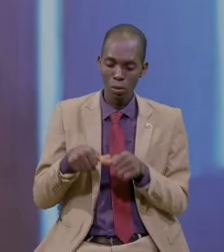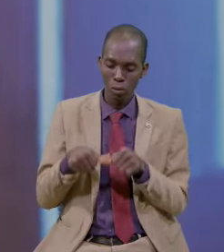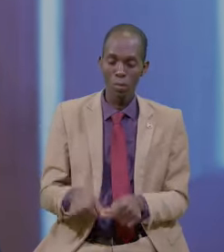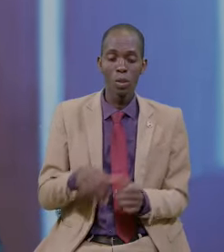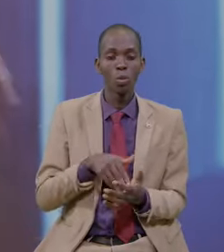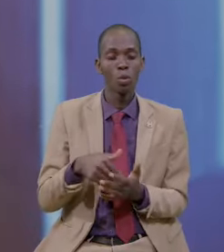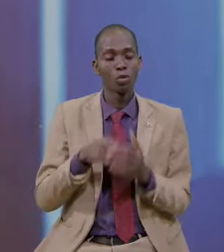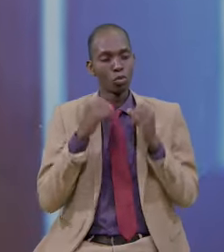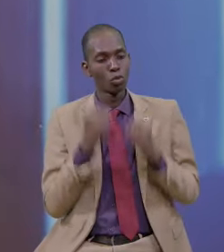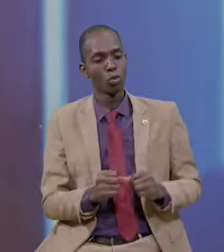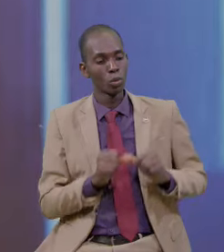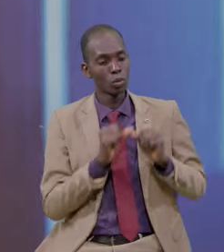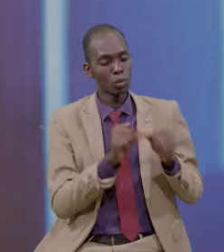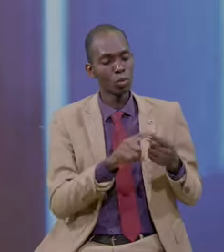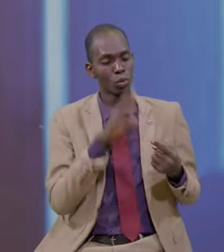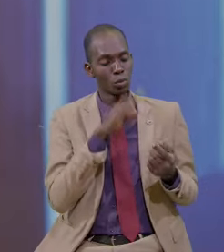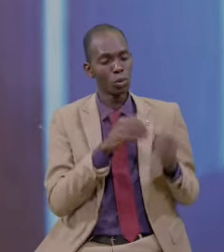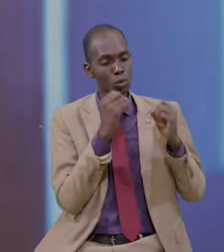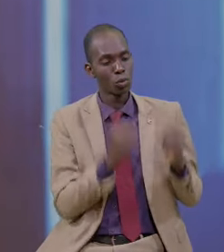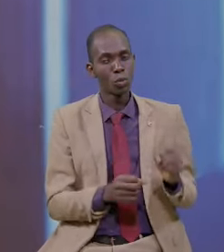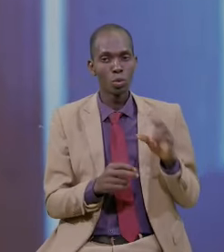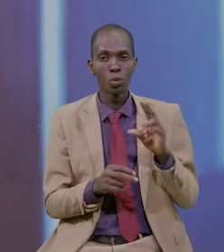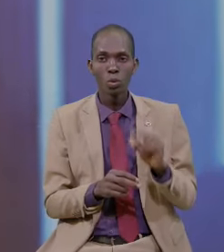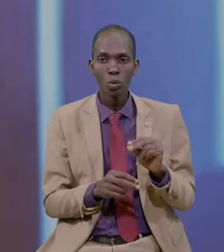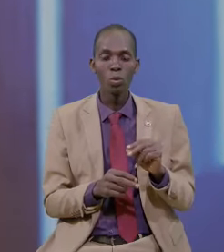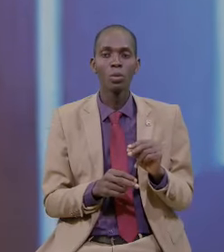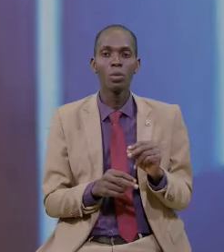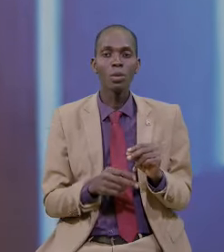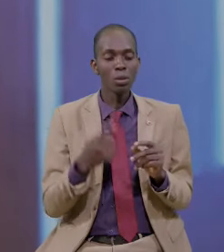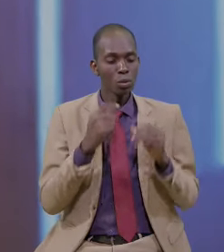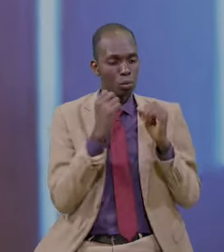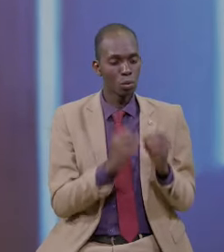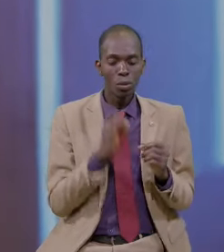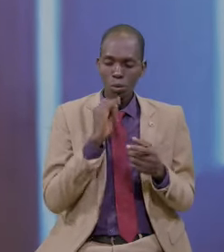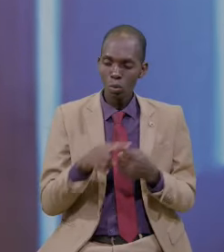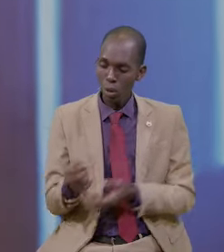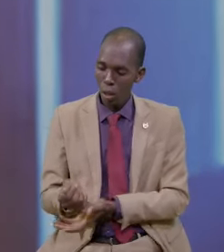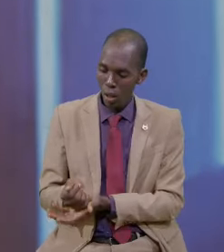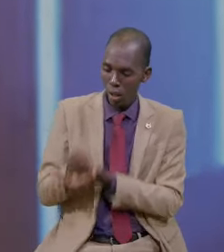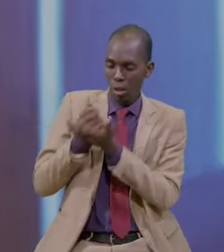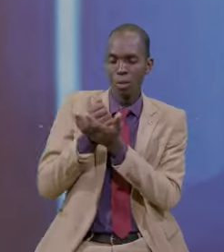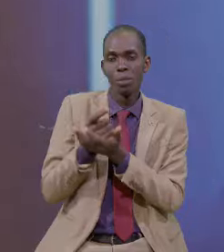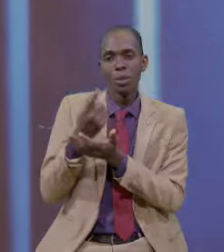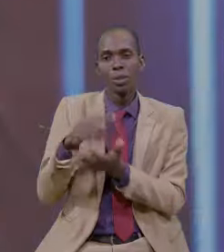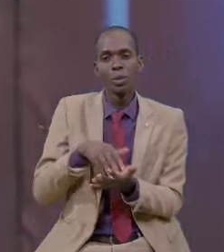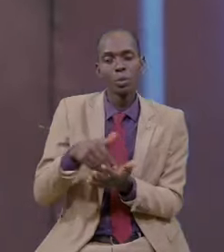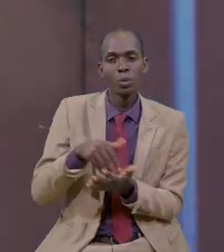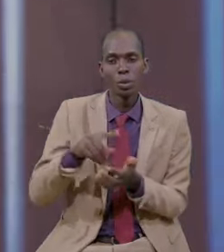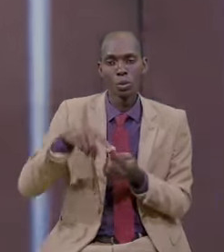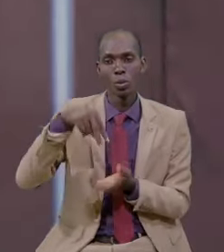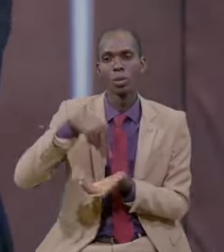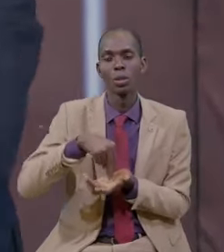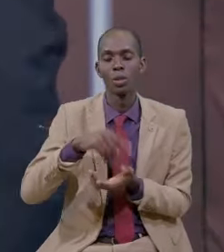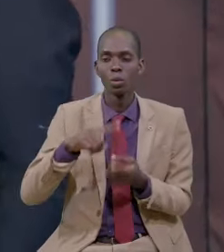remain strong. That's but one. No, it's to pull up the weak to the same